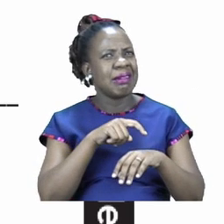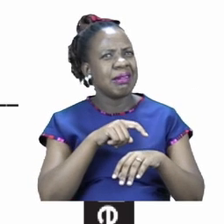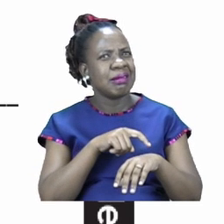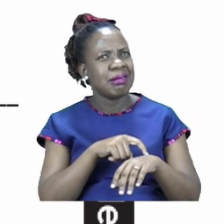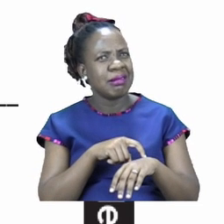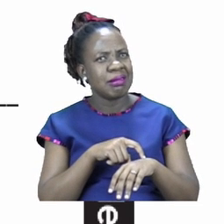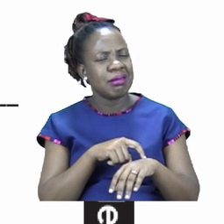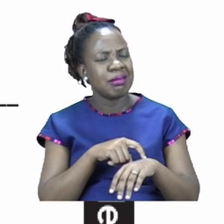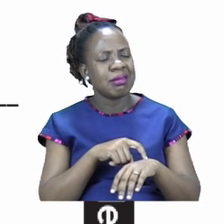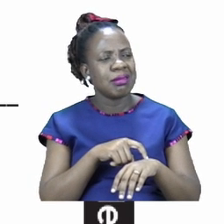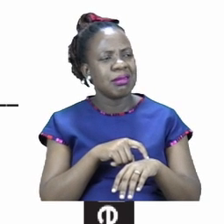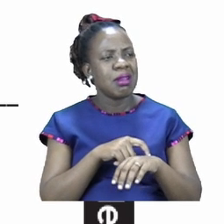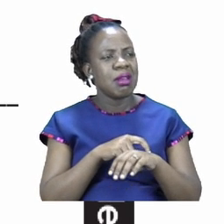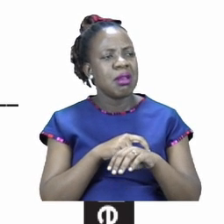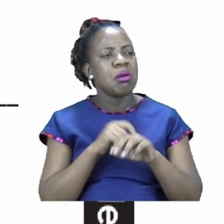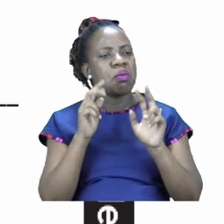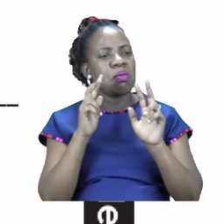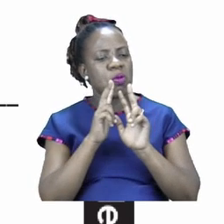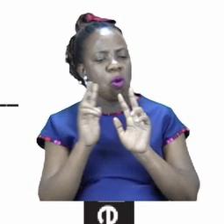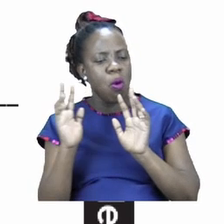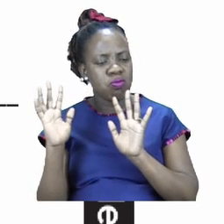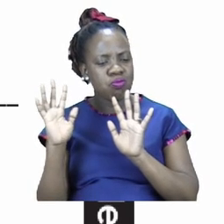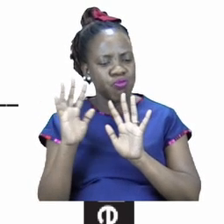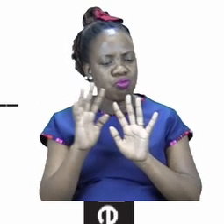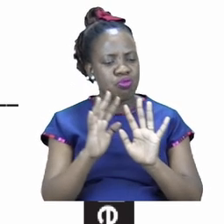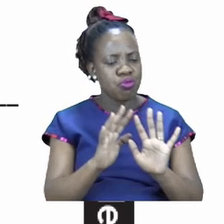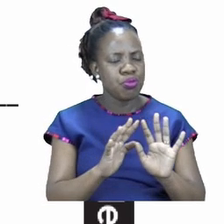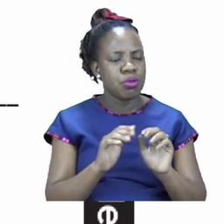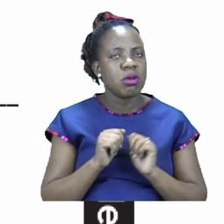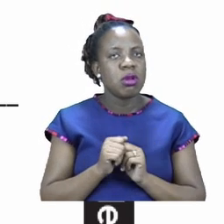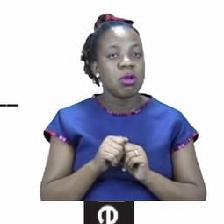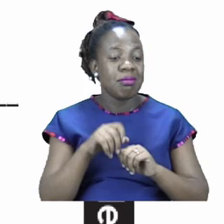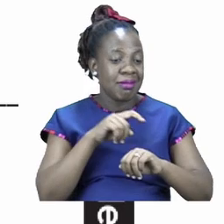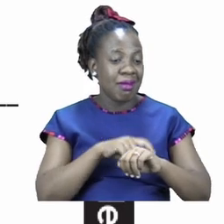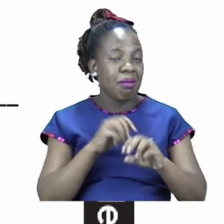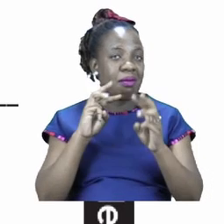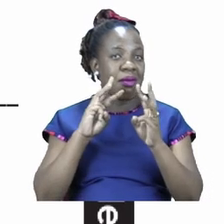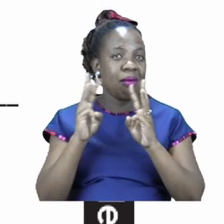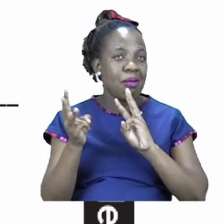During which season did the people gather?